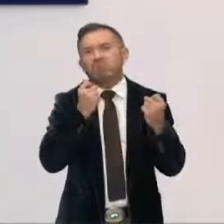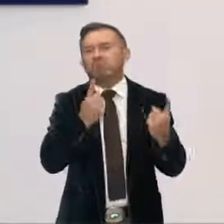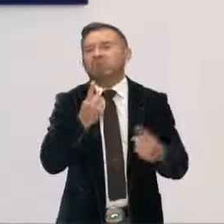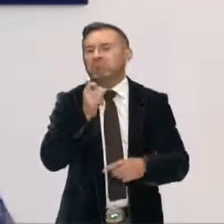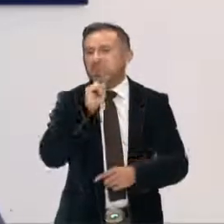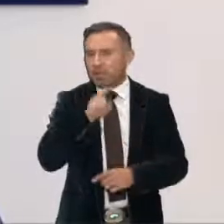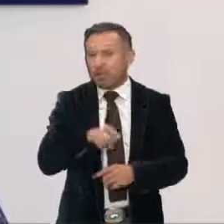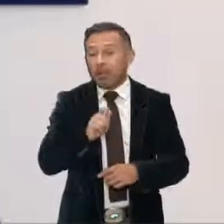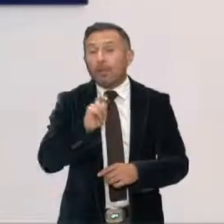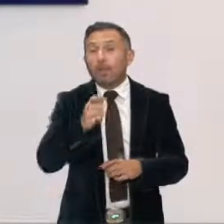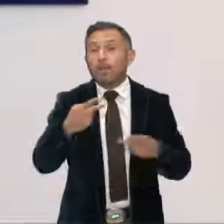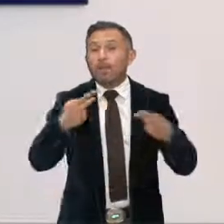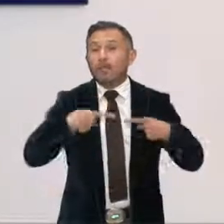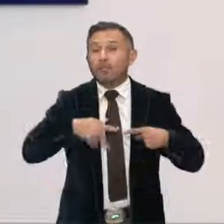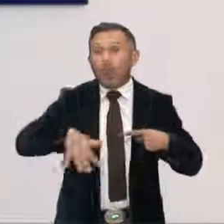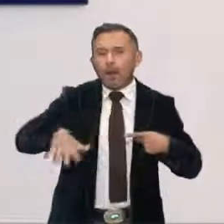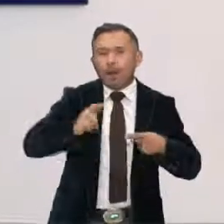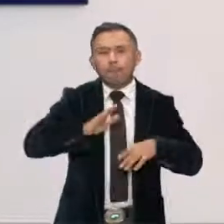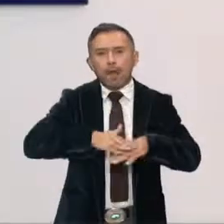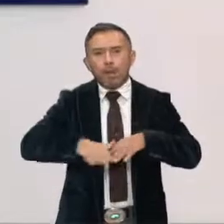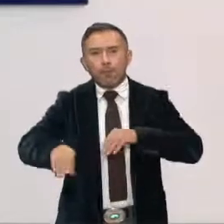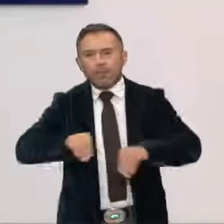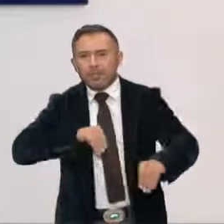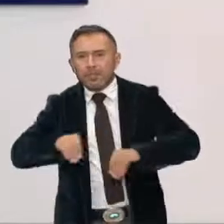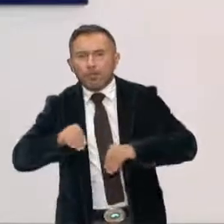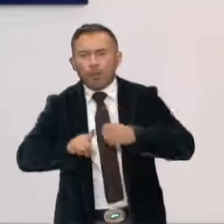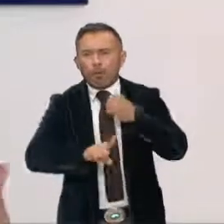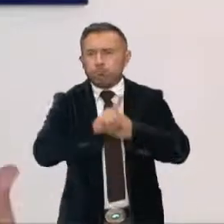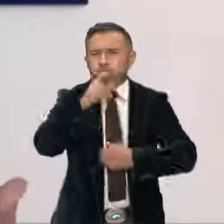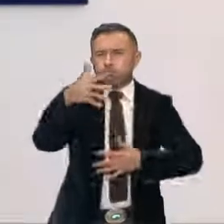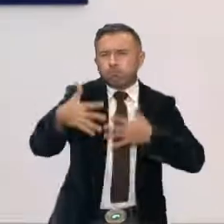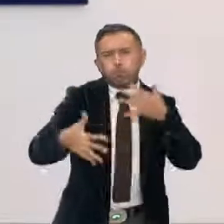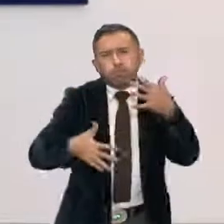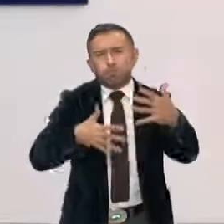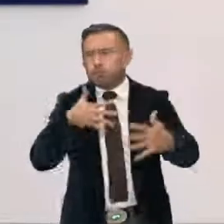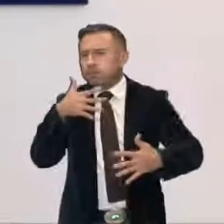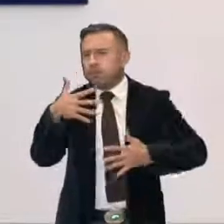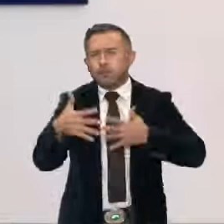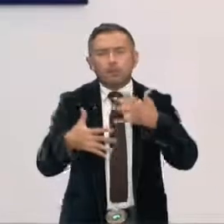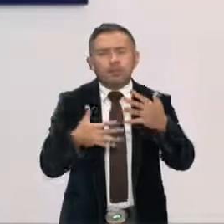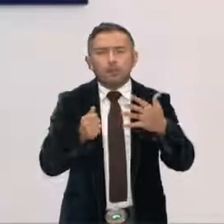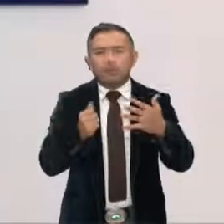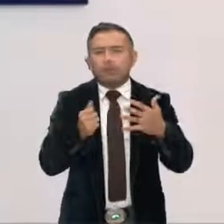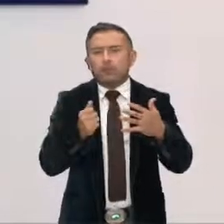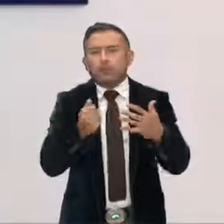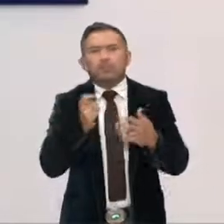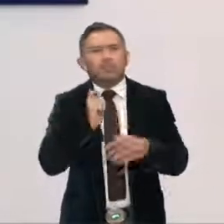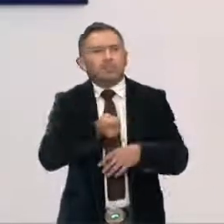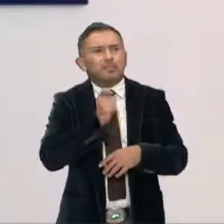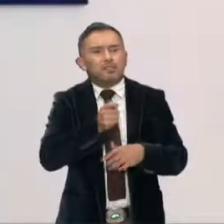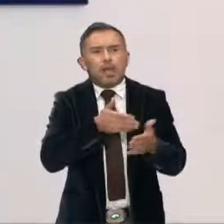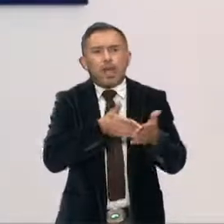in the oral historical events when there is lots of movement and it's